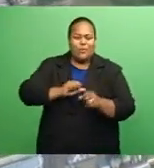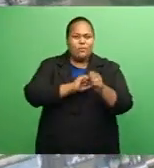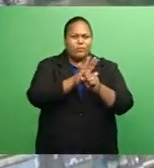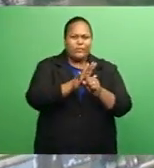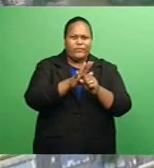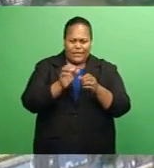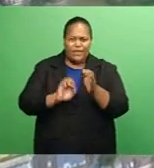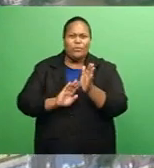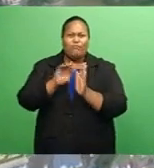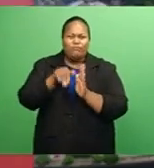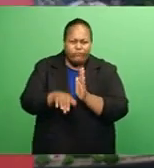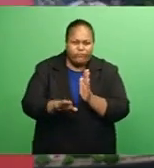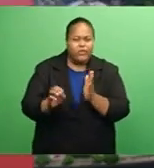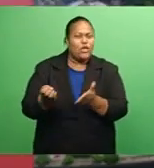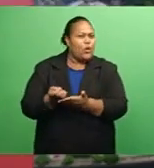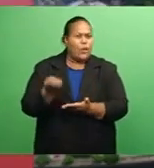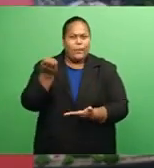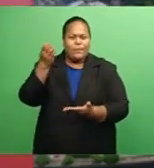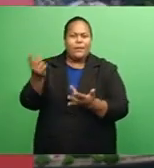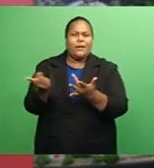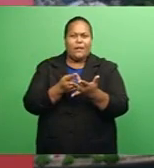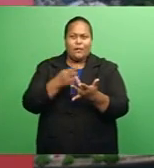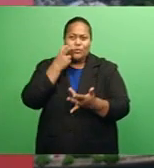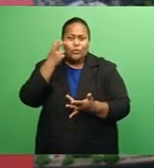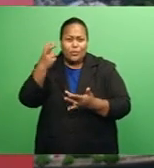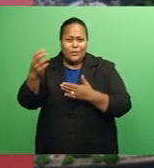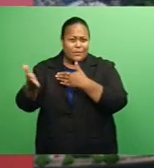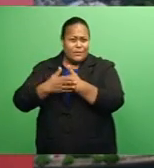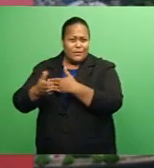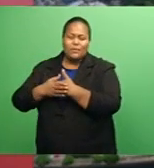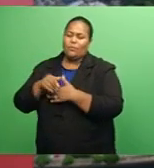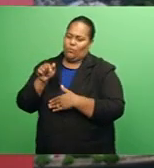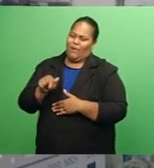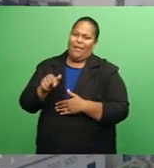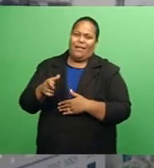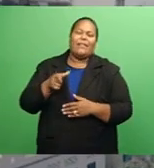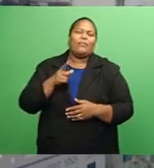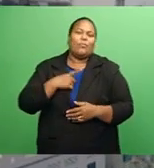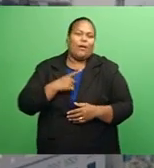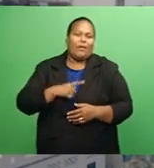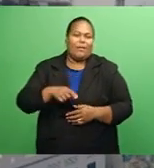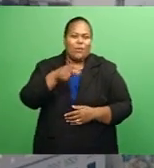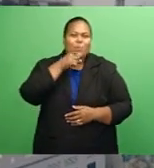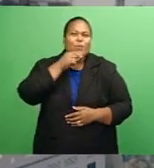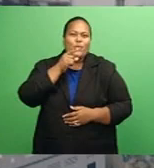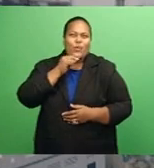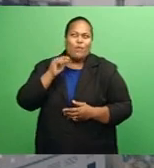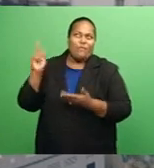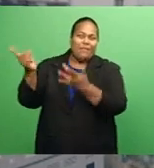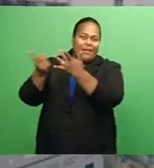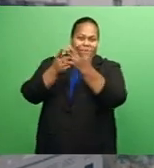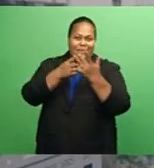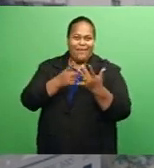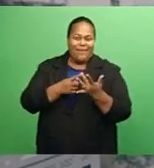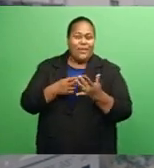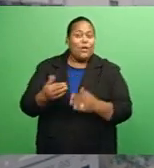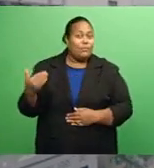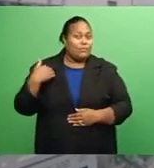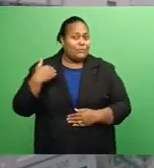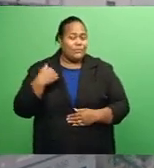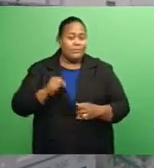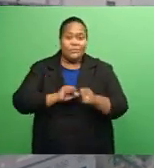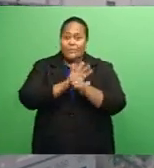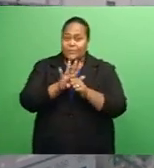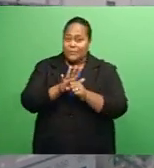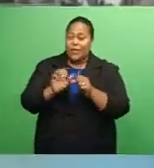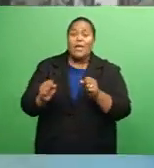recent cyclones are also contributing factors, as well as the constant flooding. Bainimarama says the effect of COVID-19 on the